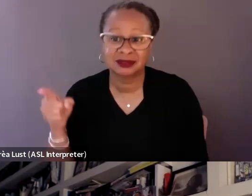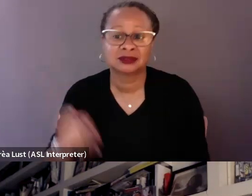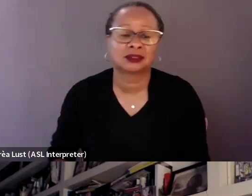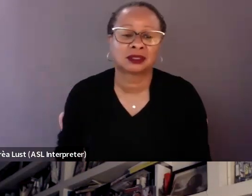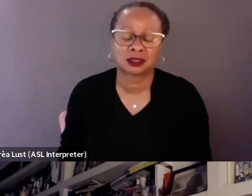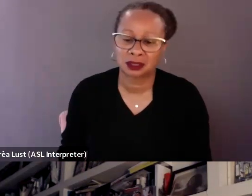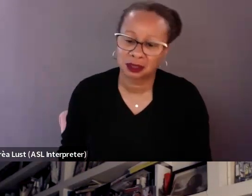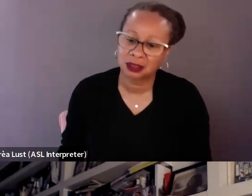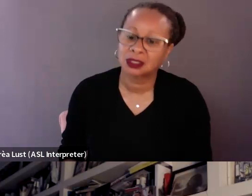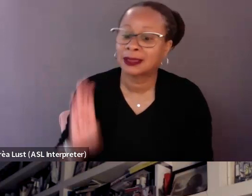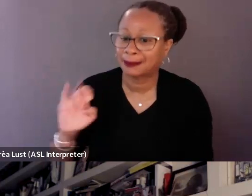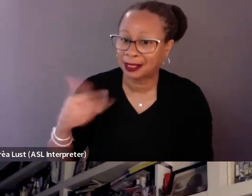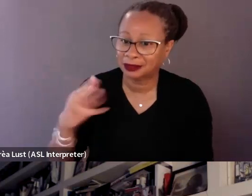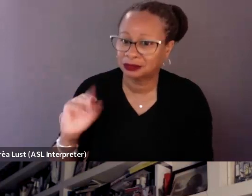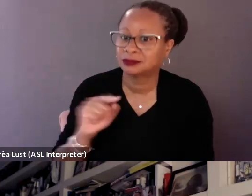Perpignan,